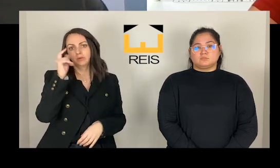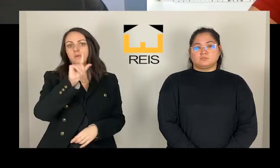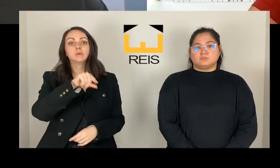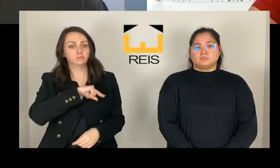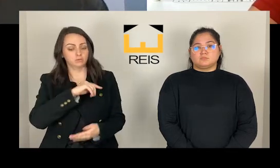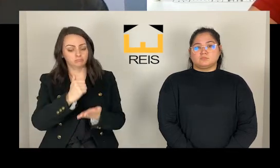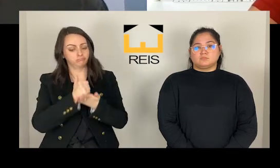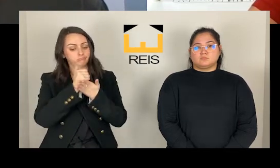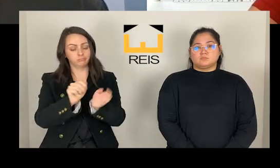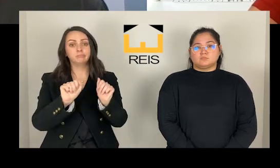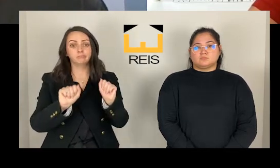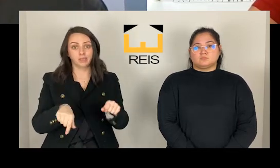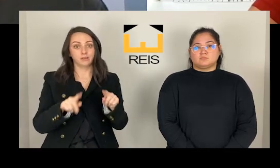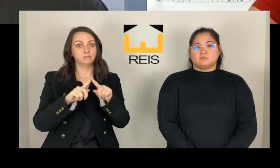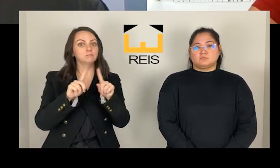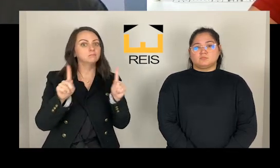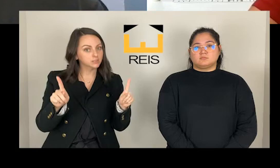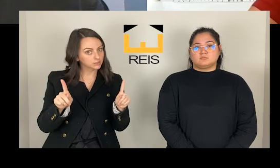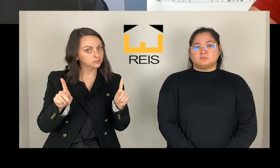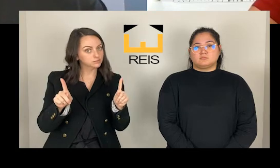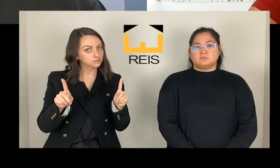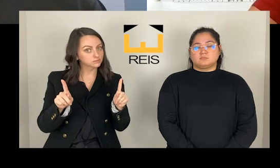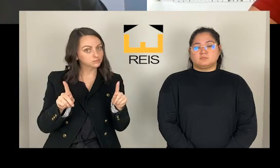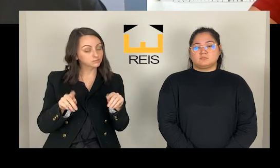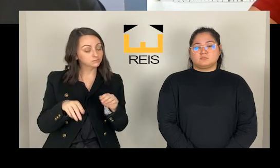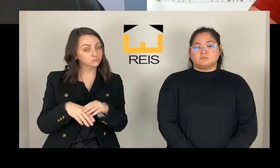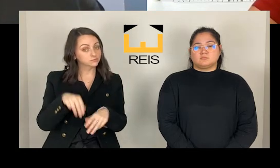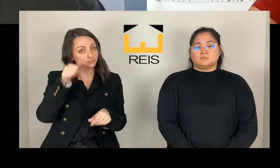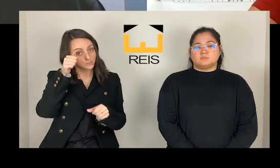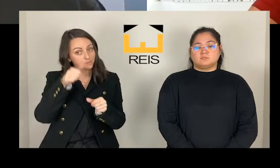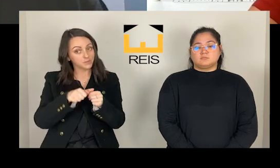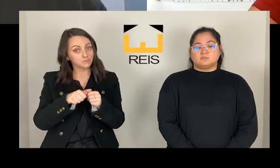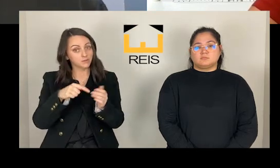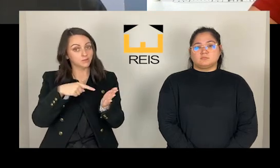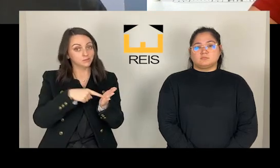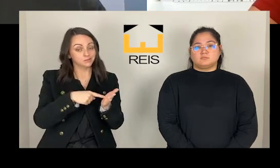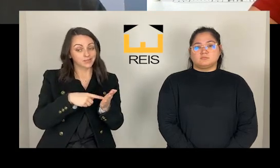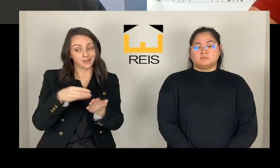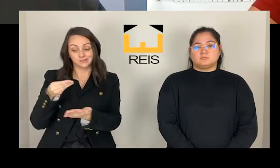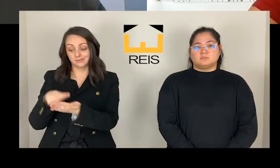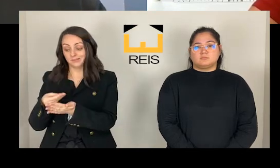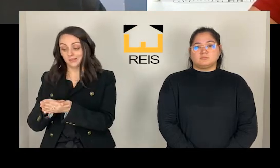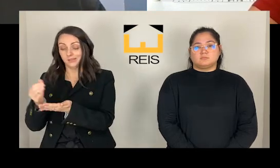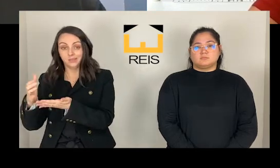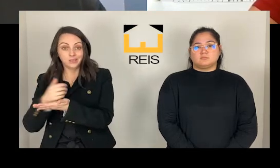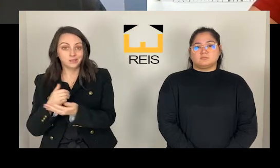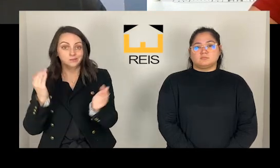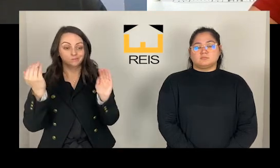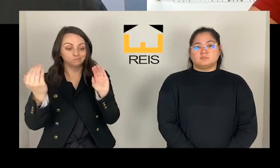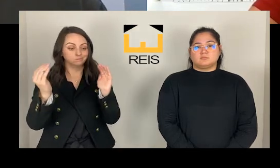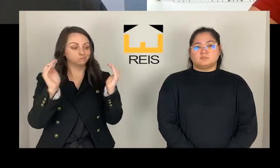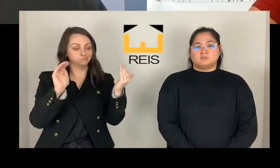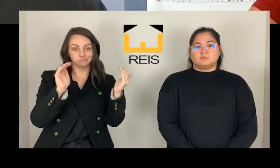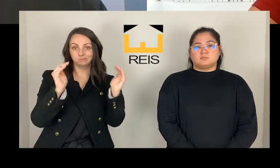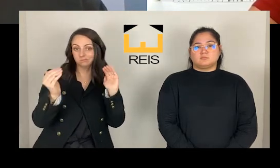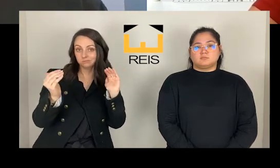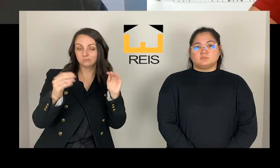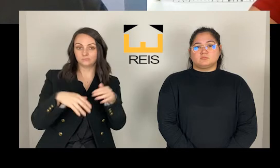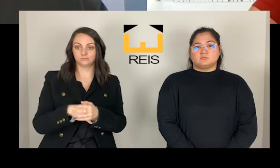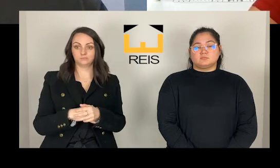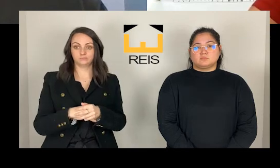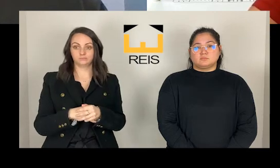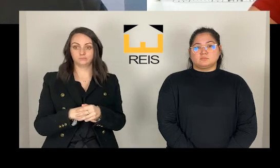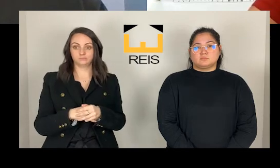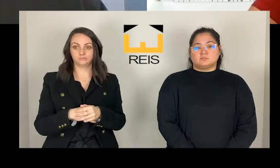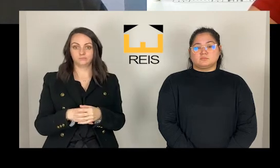out. However, depending on where your debt to income ratio, which I mentioned earlier, how much debt you have over your income,